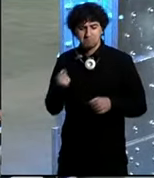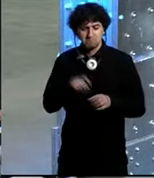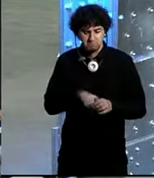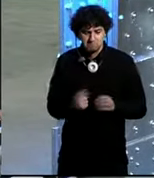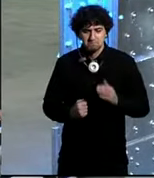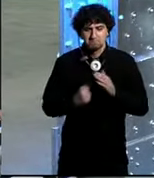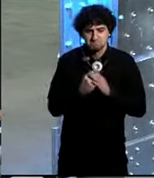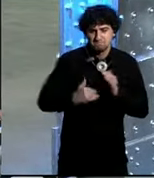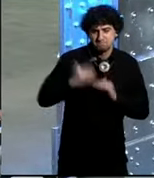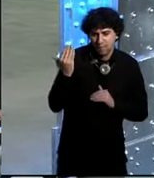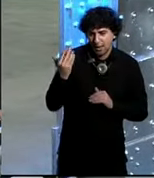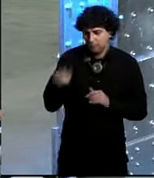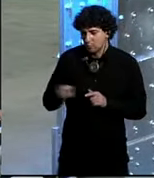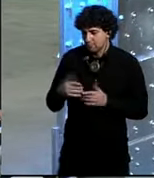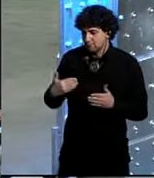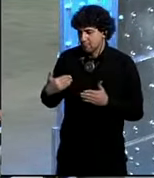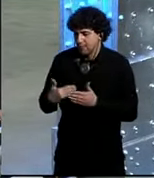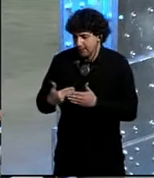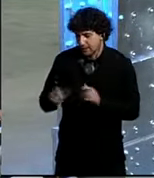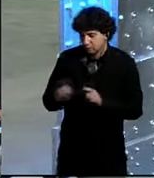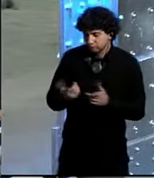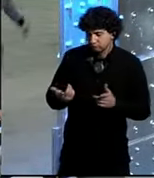makes us feel closer or